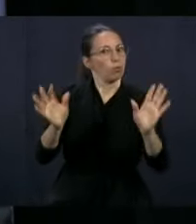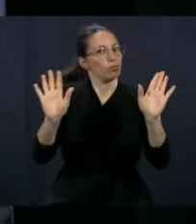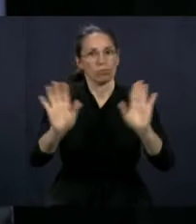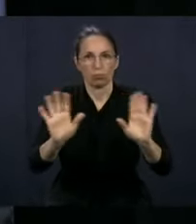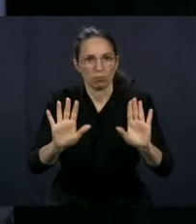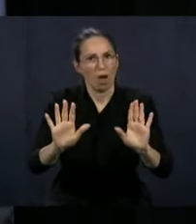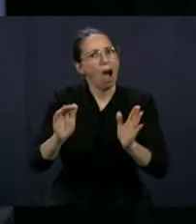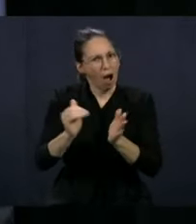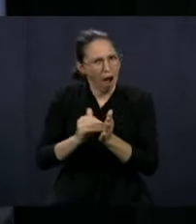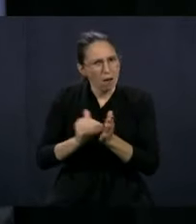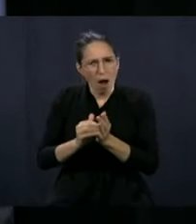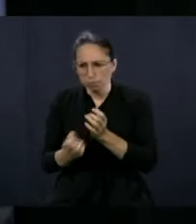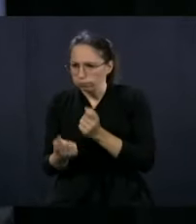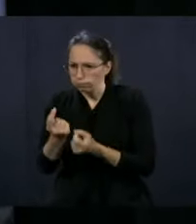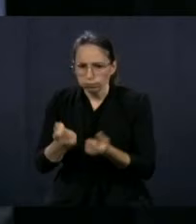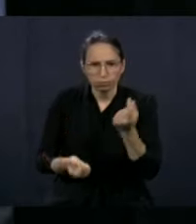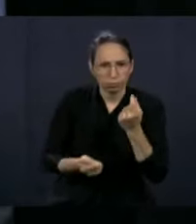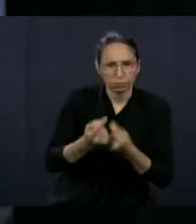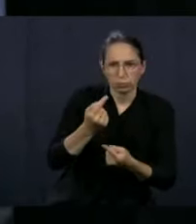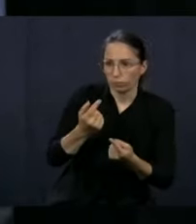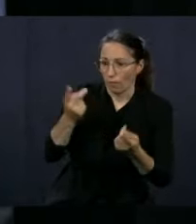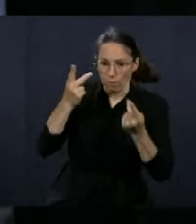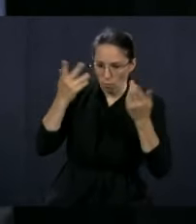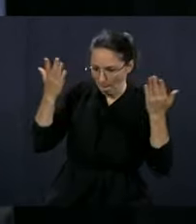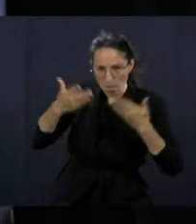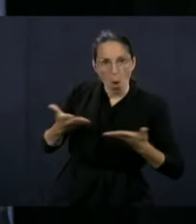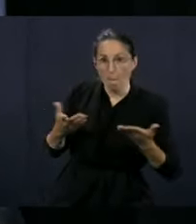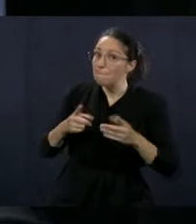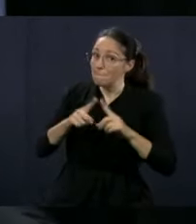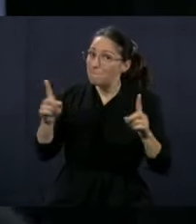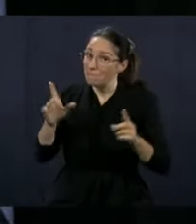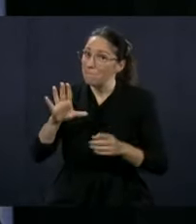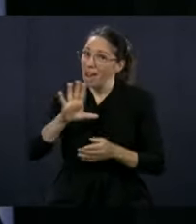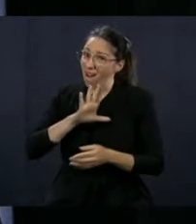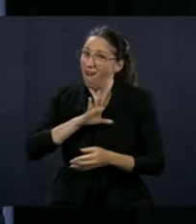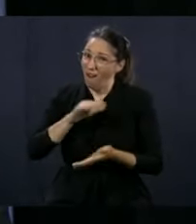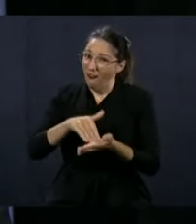It's lurking. It's prowling among us.